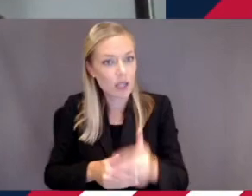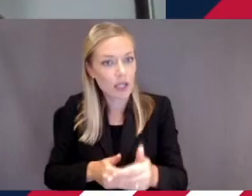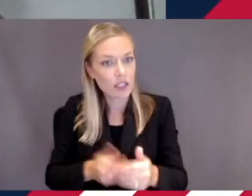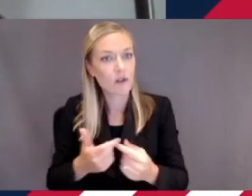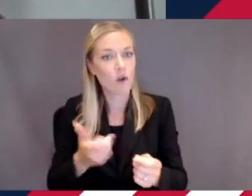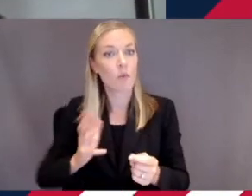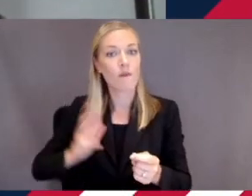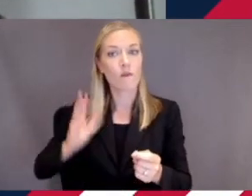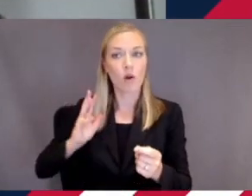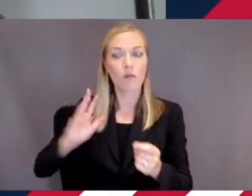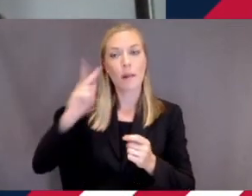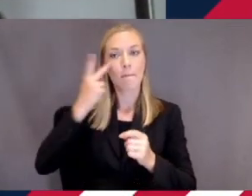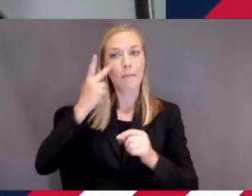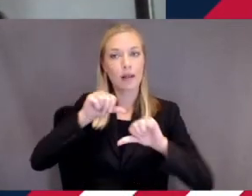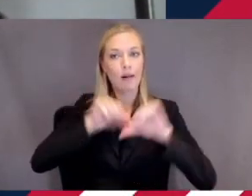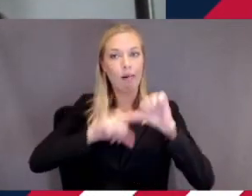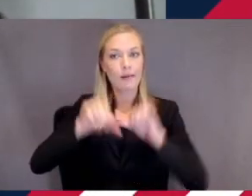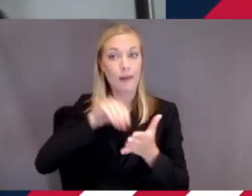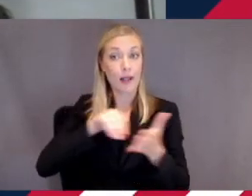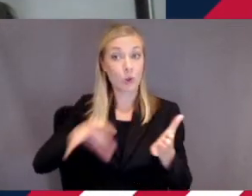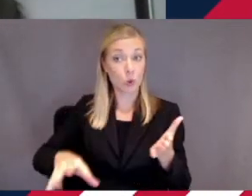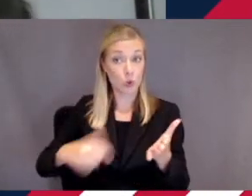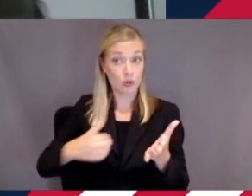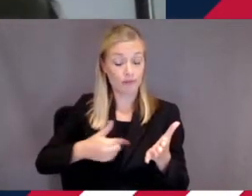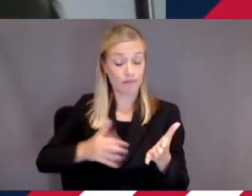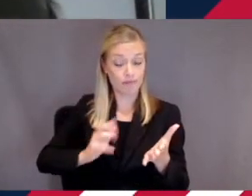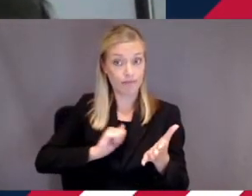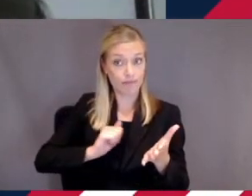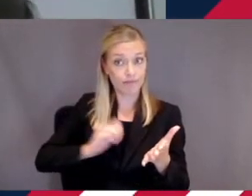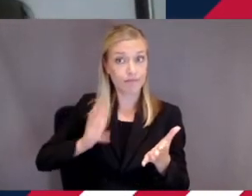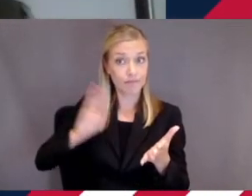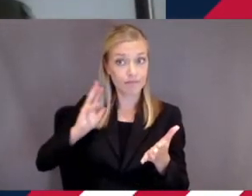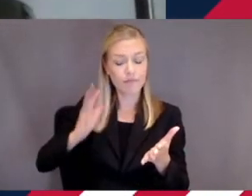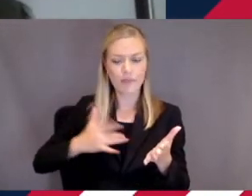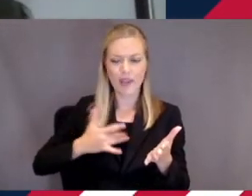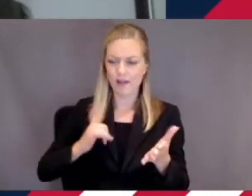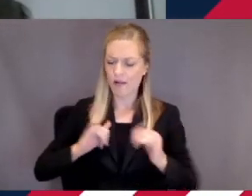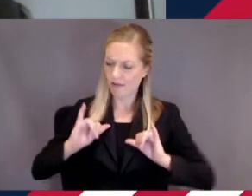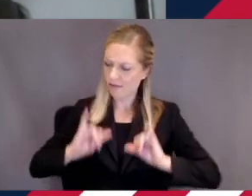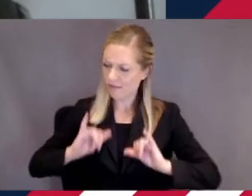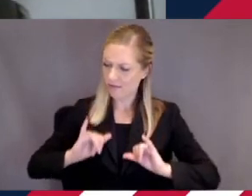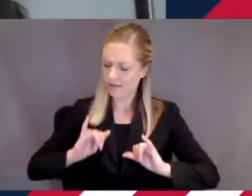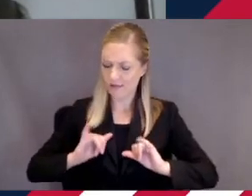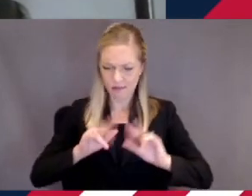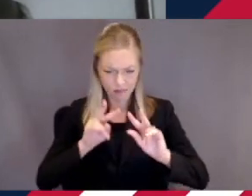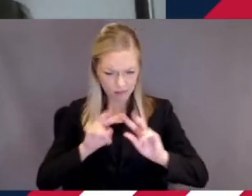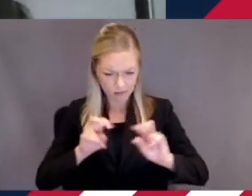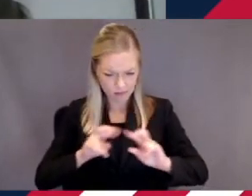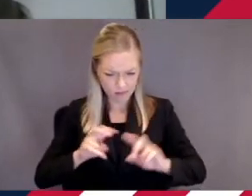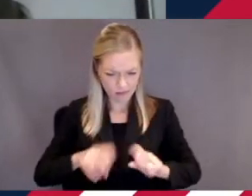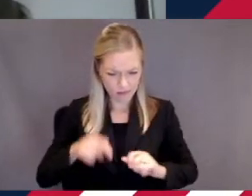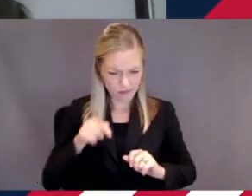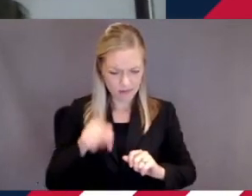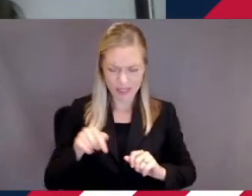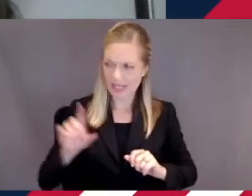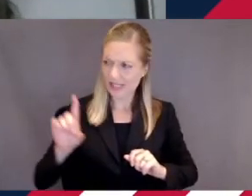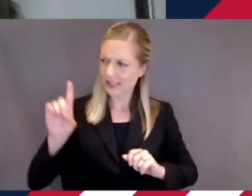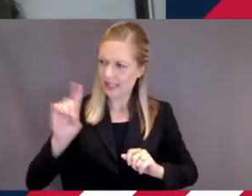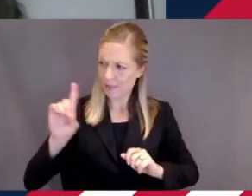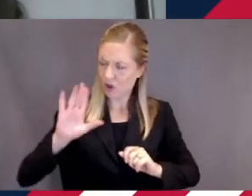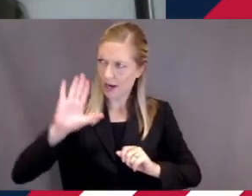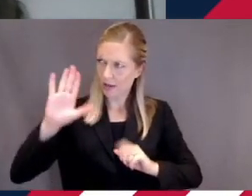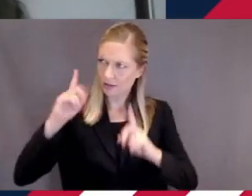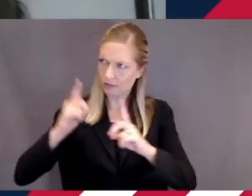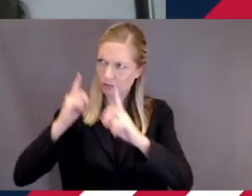I believe we have furthered the process of having, particularly on the Democratic side, the